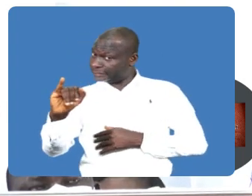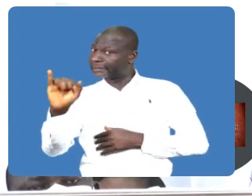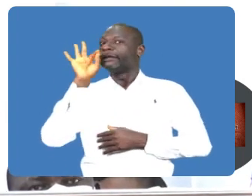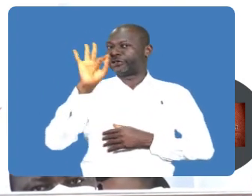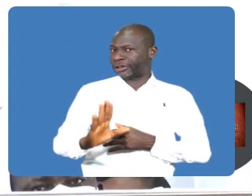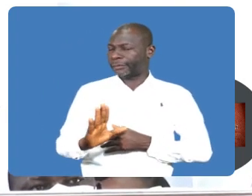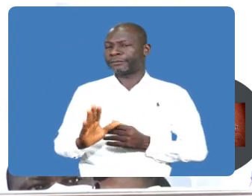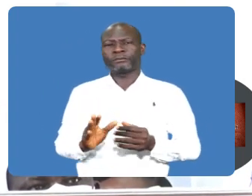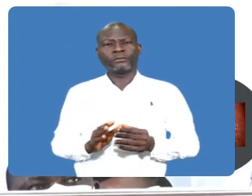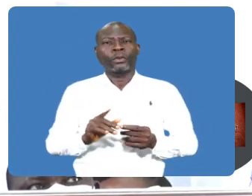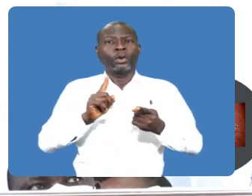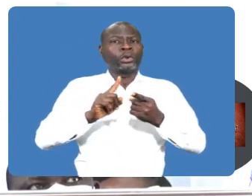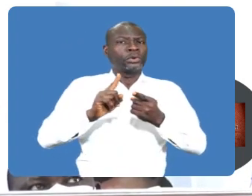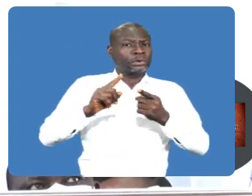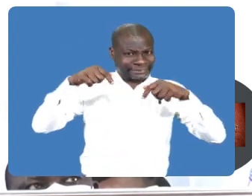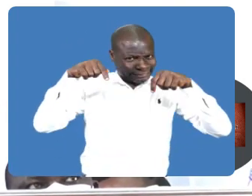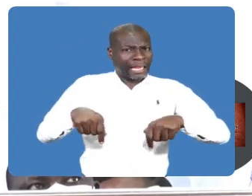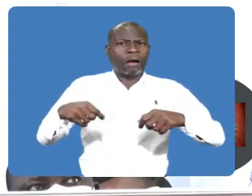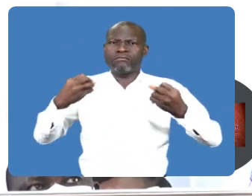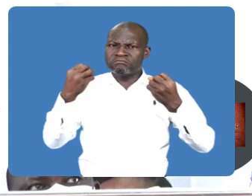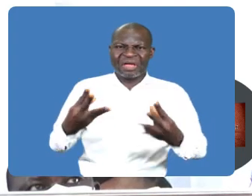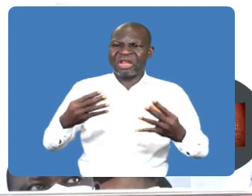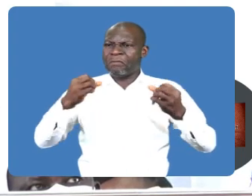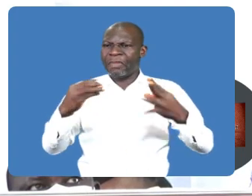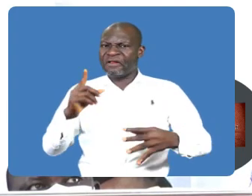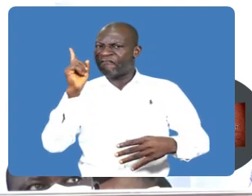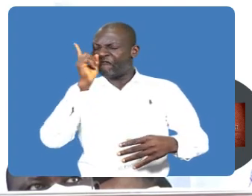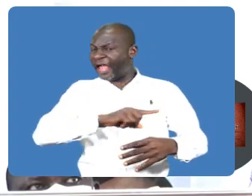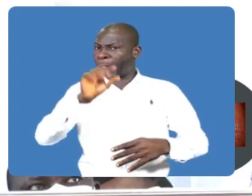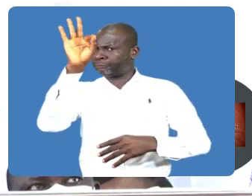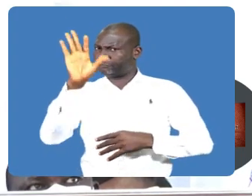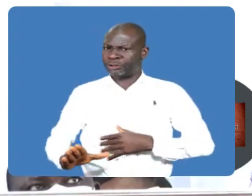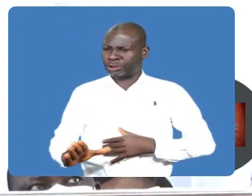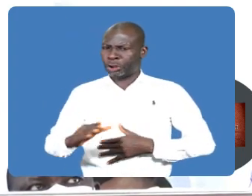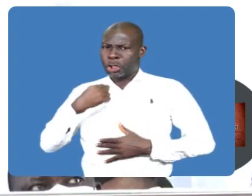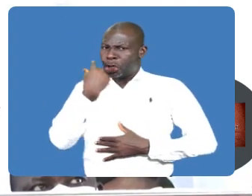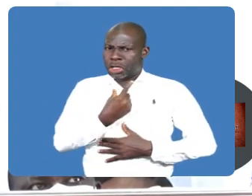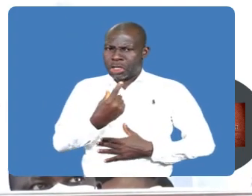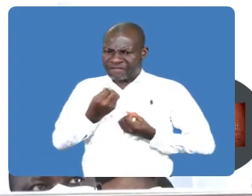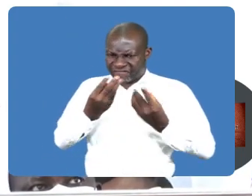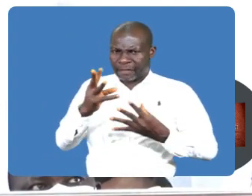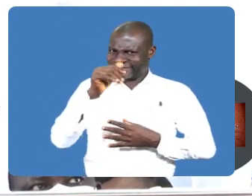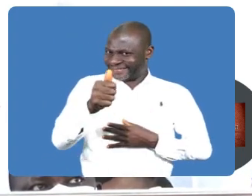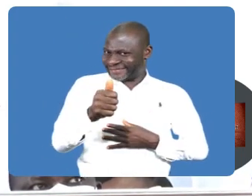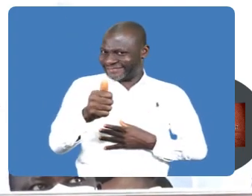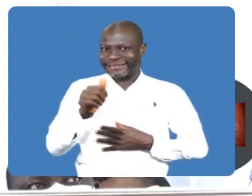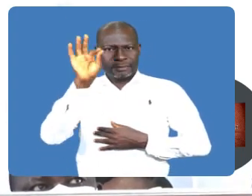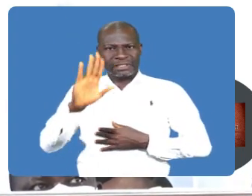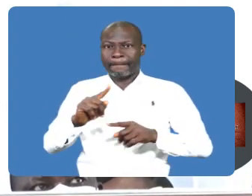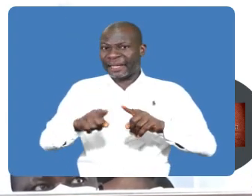Today, there are too many charlatans who parade themselves as men of